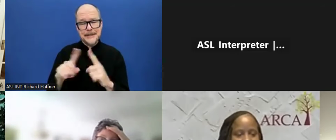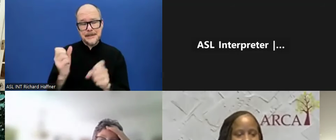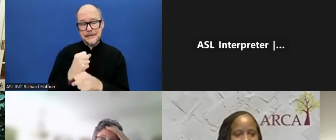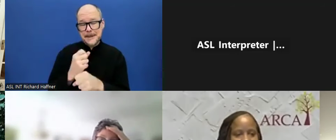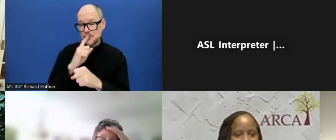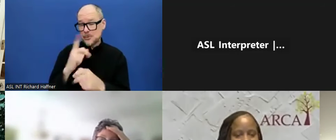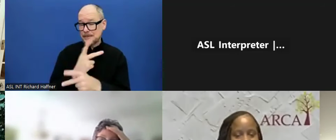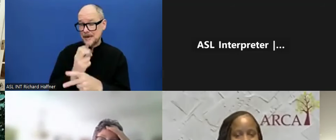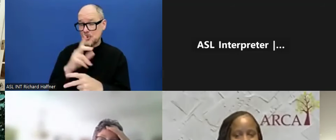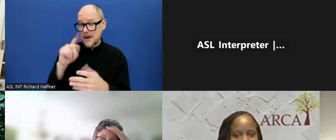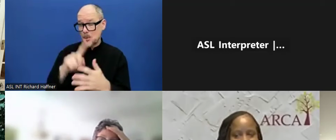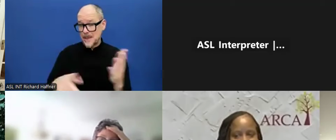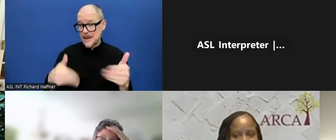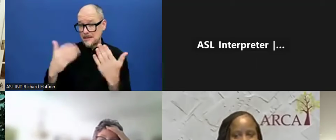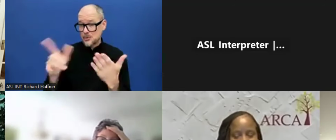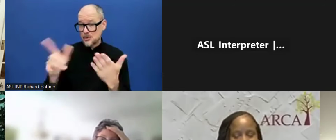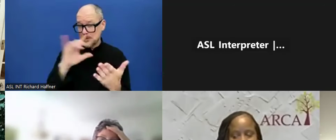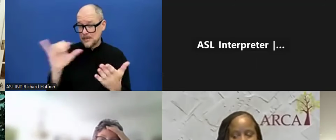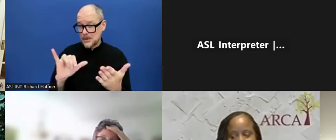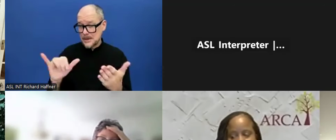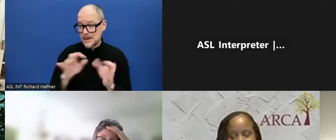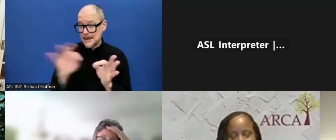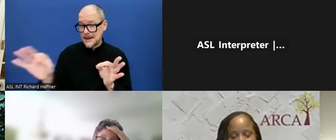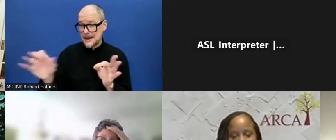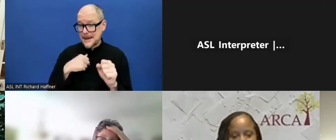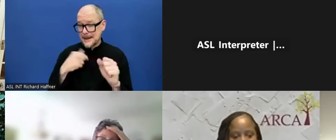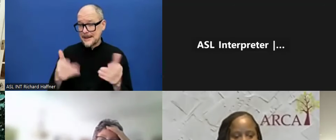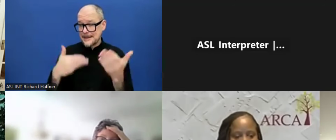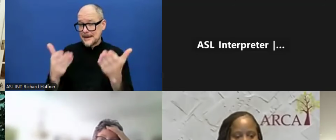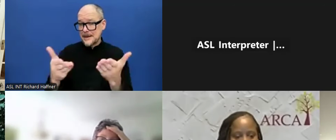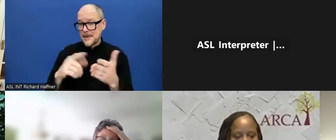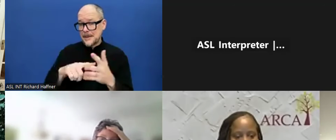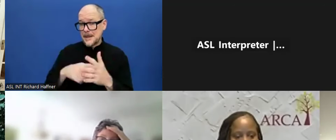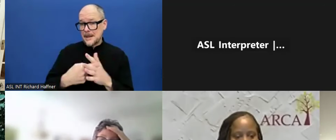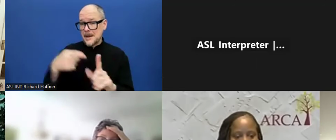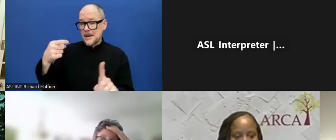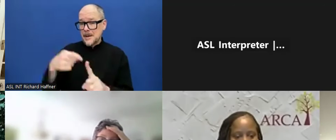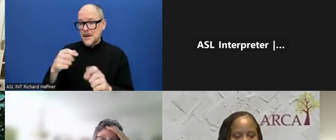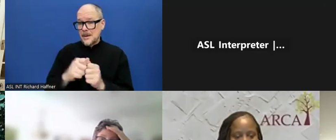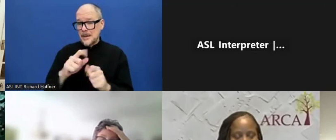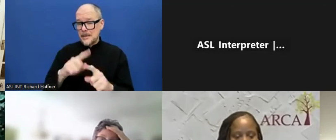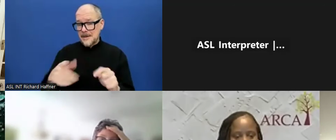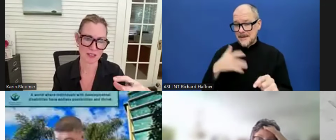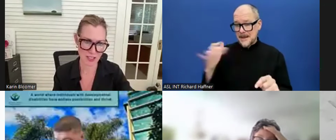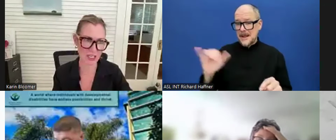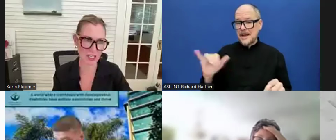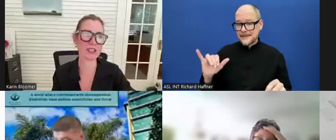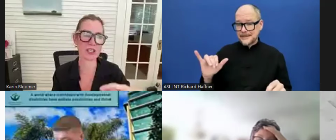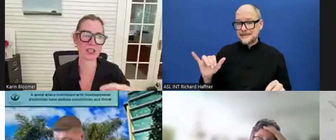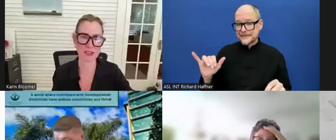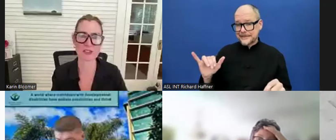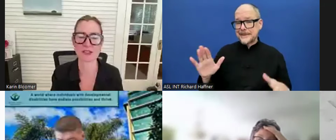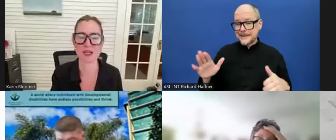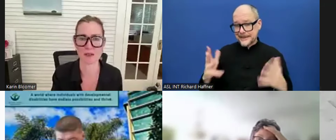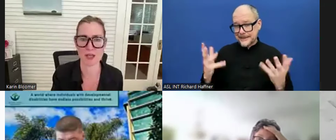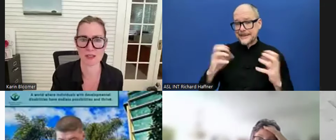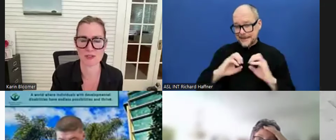that motion would be. And I can sort of suggest maybe the starting point for that, but it just does feel like ultimately let's get it clear